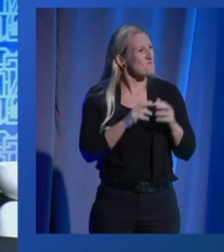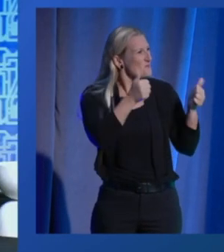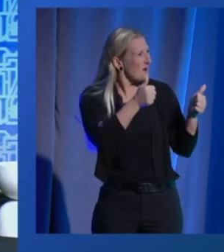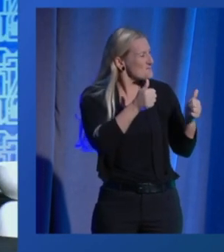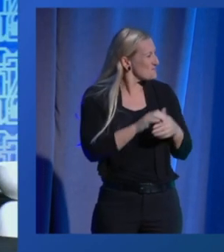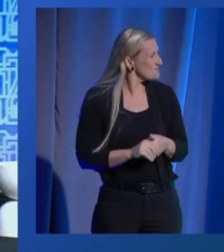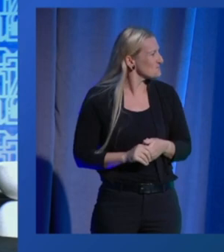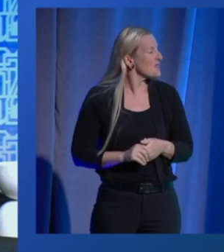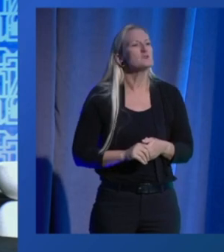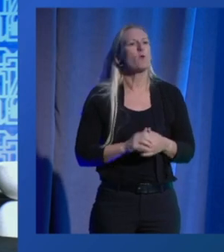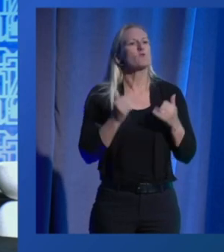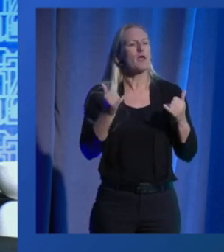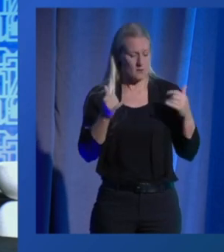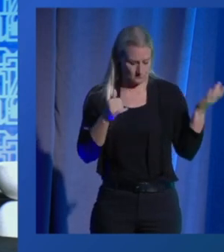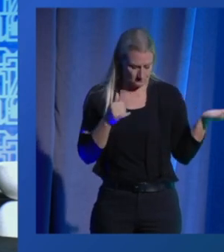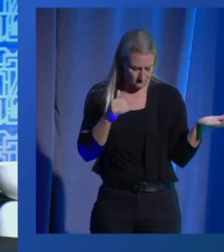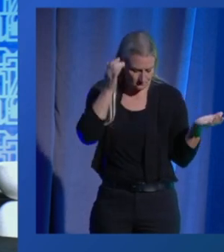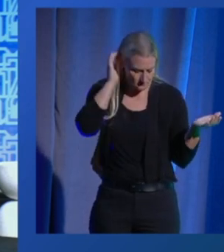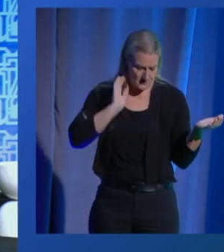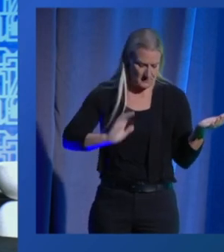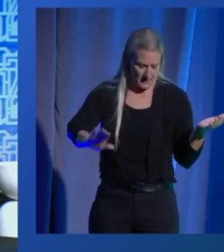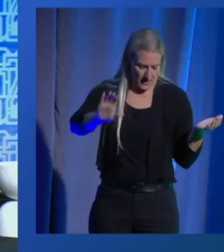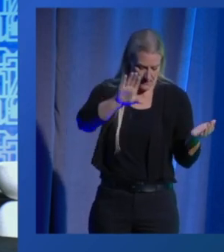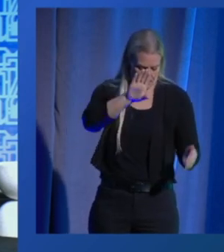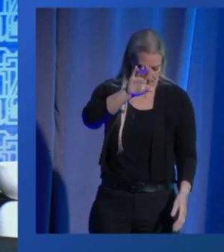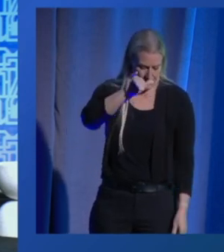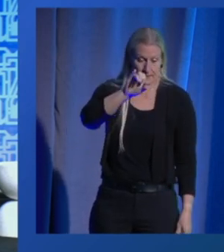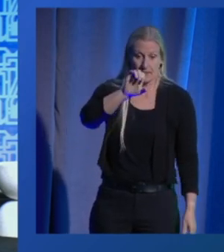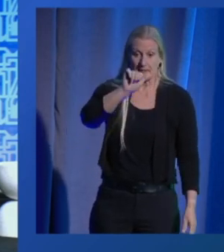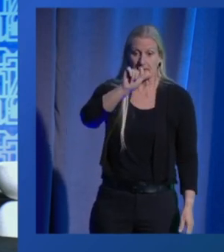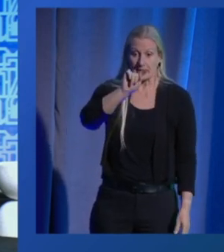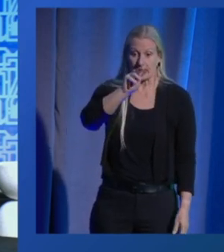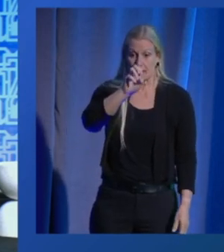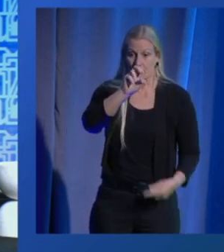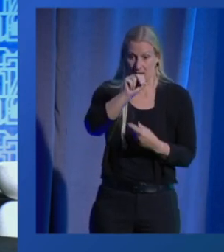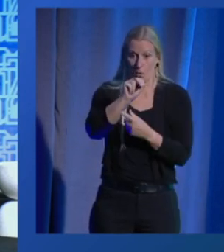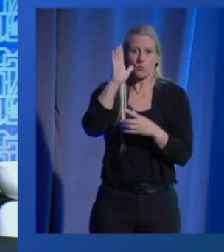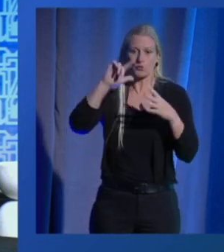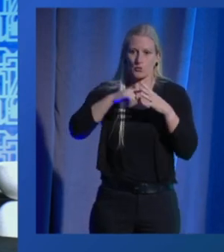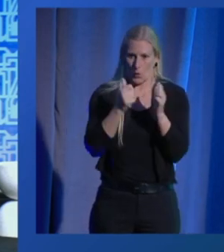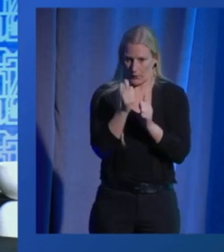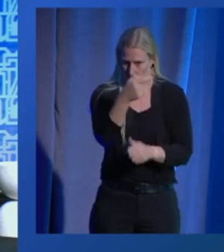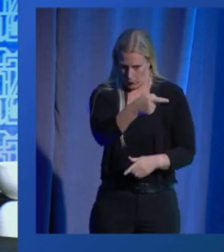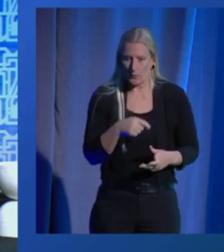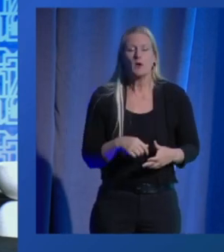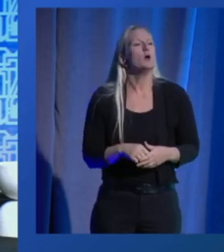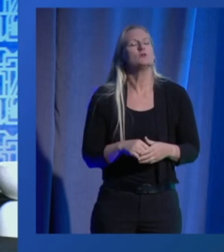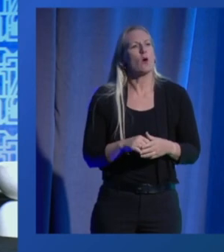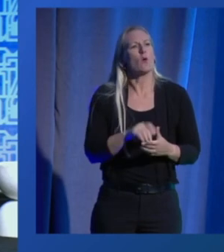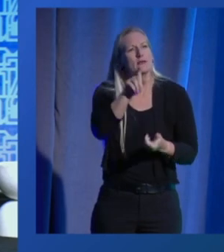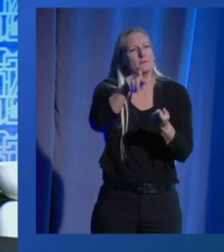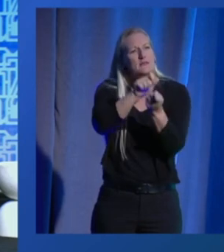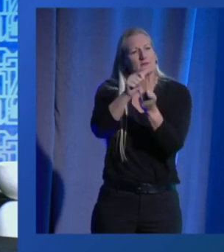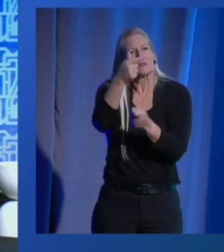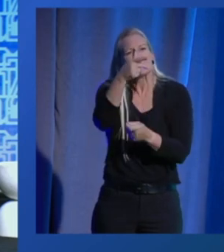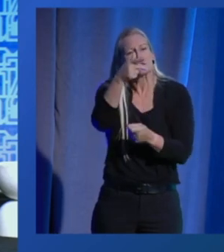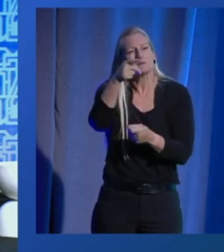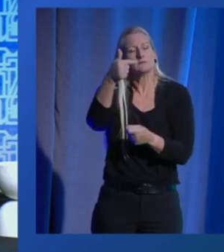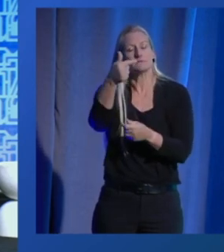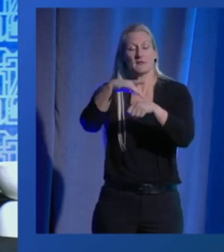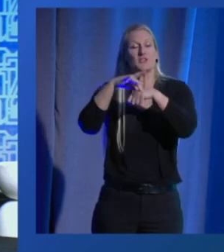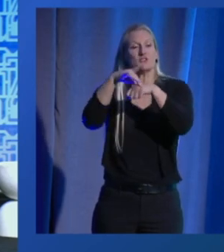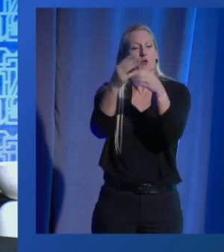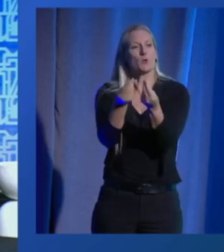you and let's talk about the Asis state of AI how is AI specifically geospatial AI currently being